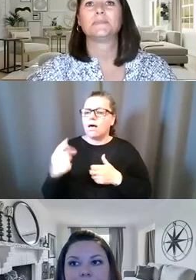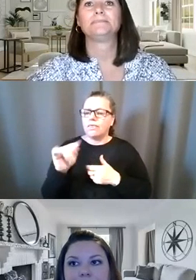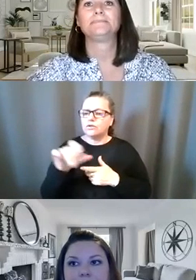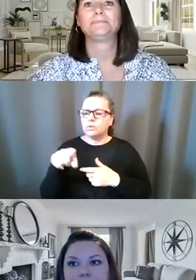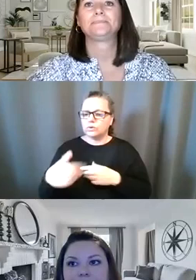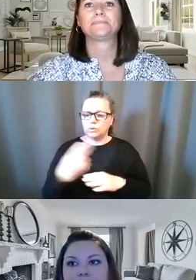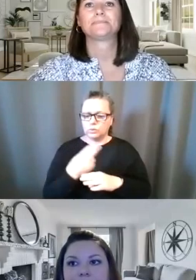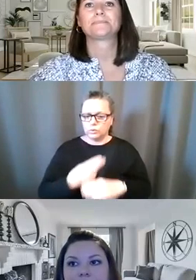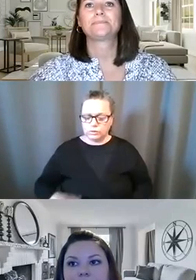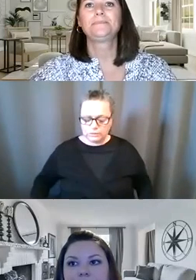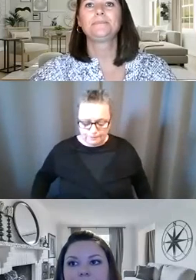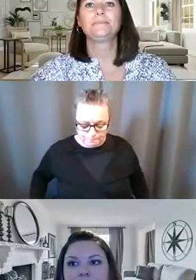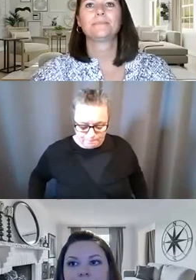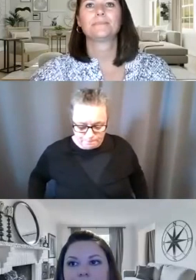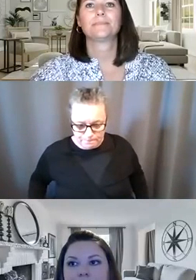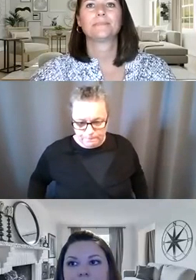use?